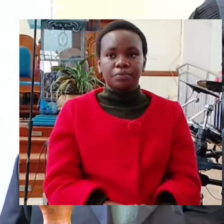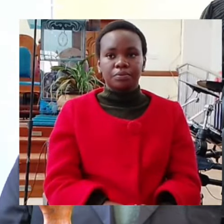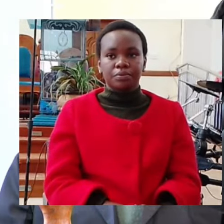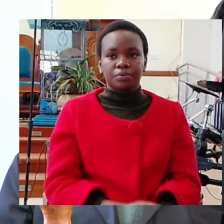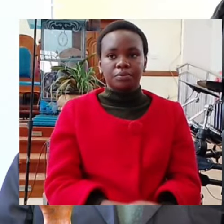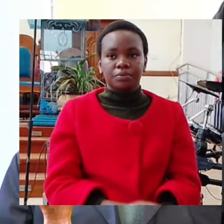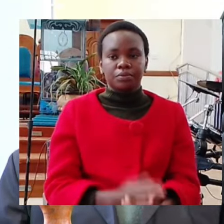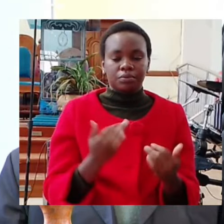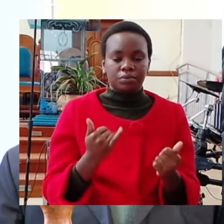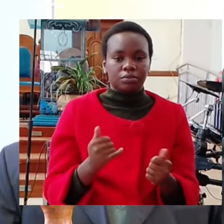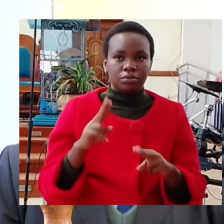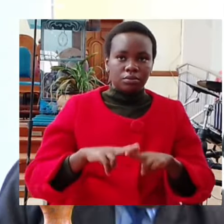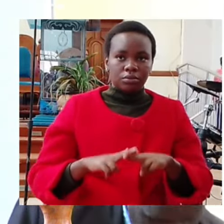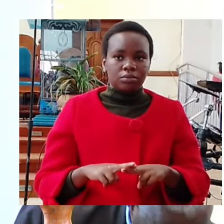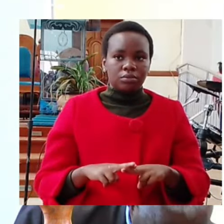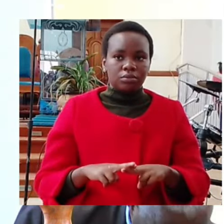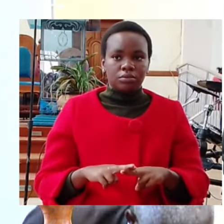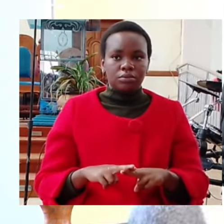ito ikarethe.